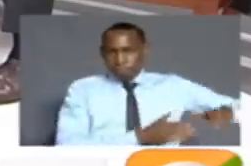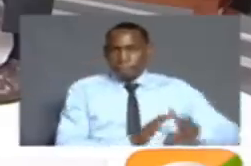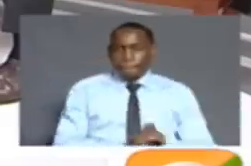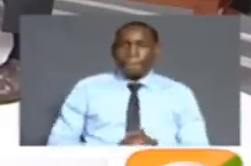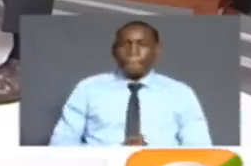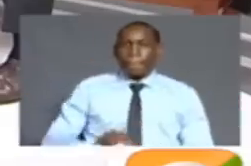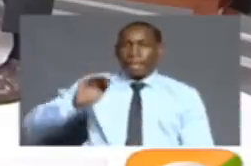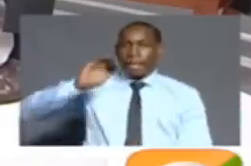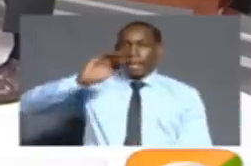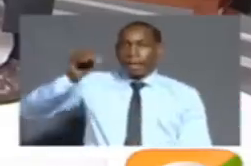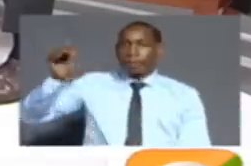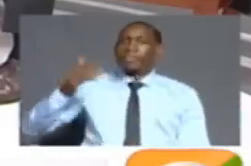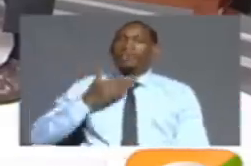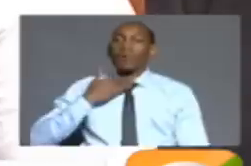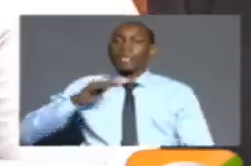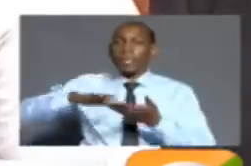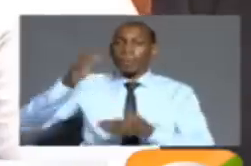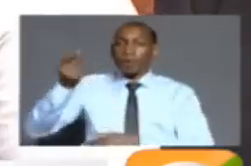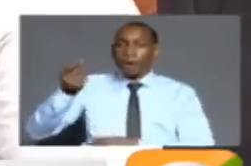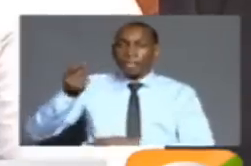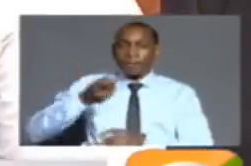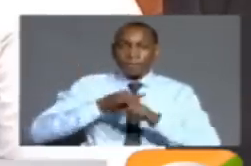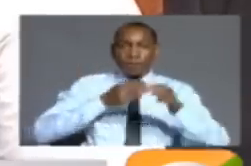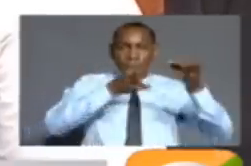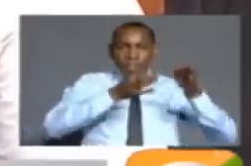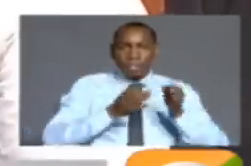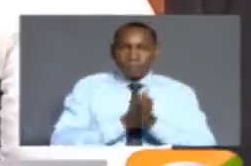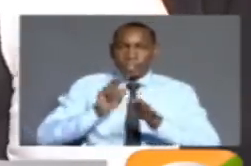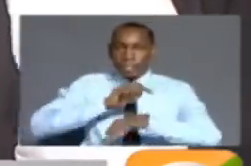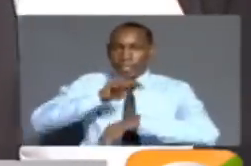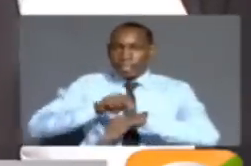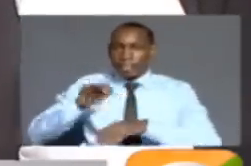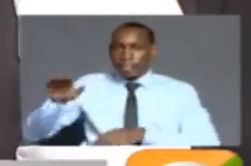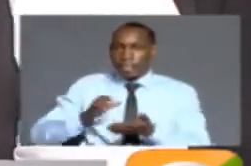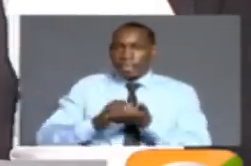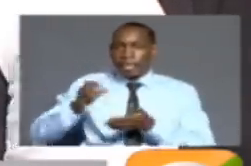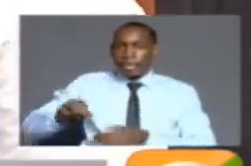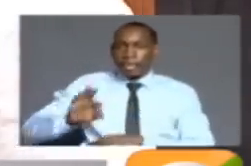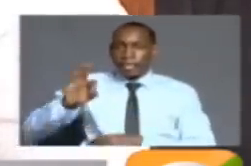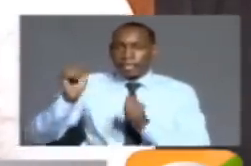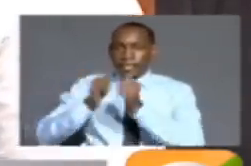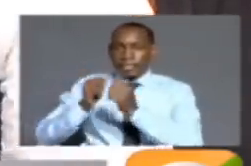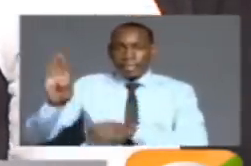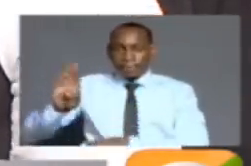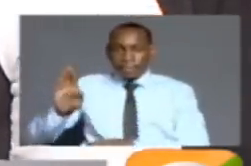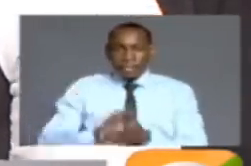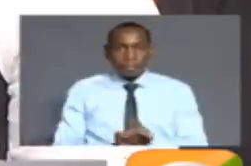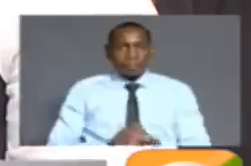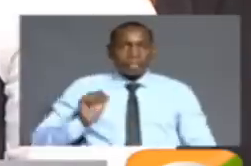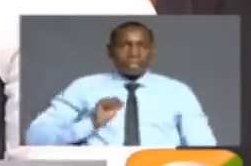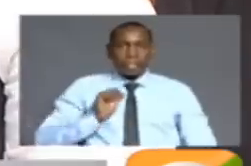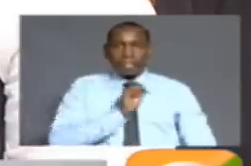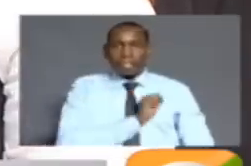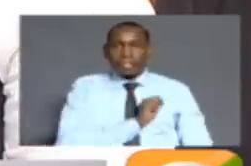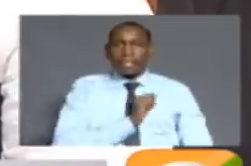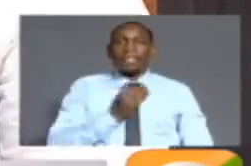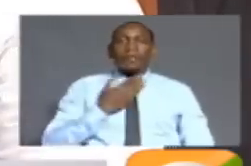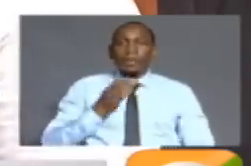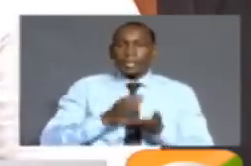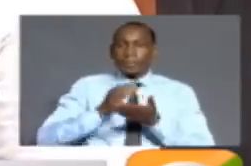the counties are demanding more money, right? Mm-hmm. From the Treasury and National Assembly, who's allocated $310 billion. Mm-hmm. The Senate wants to allocate